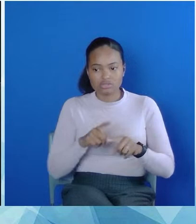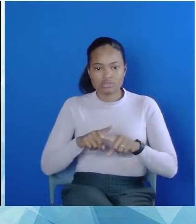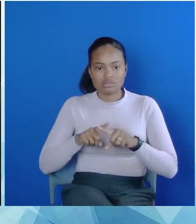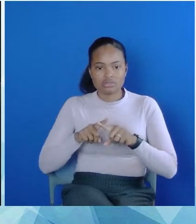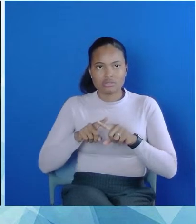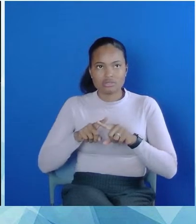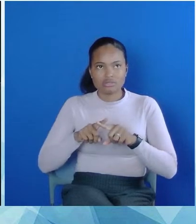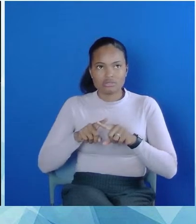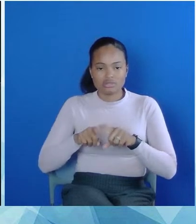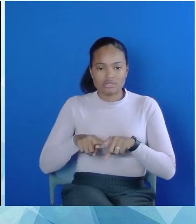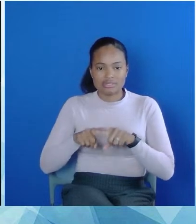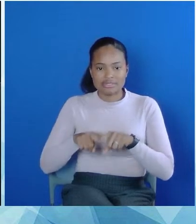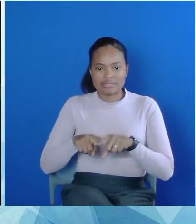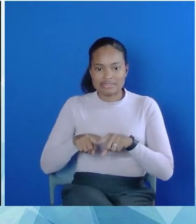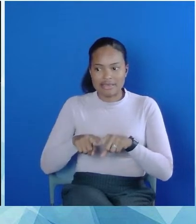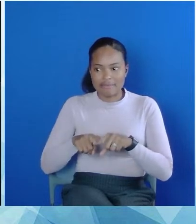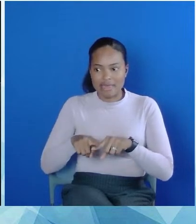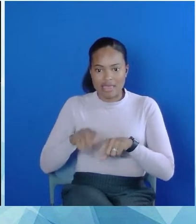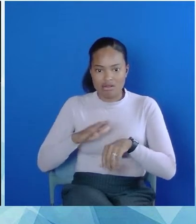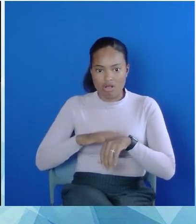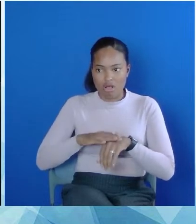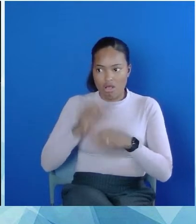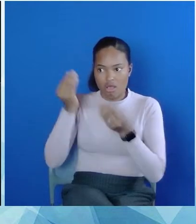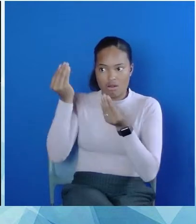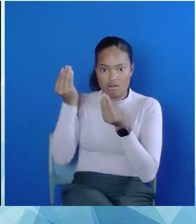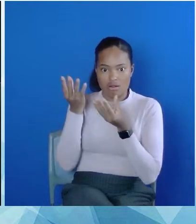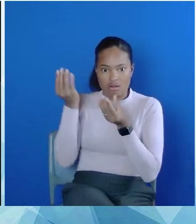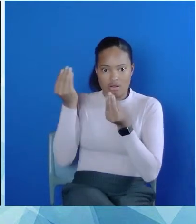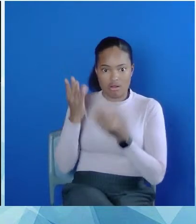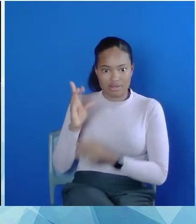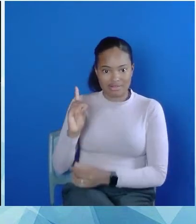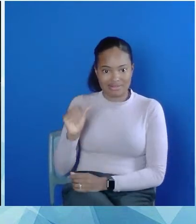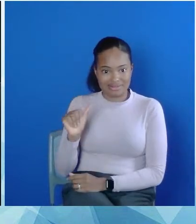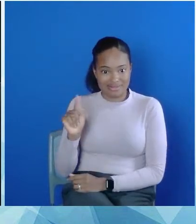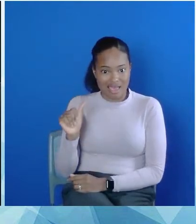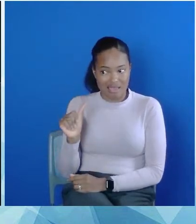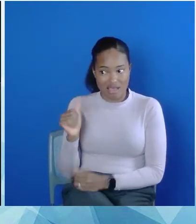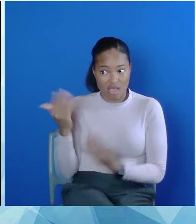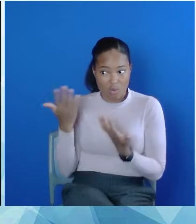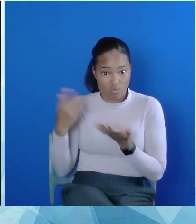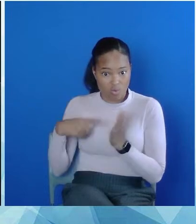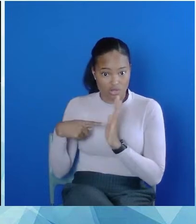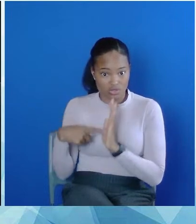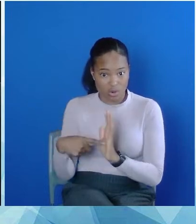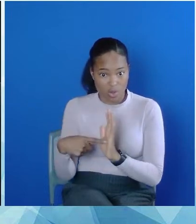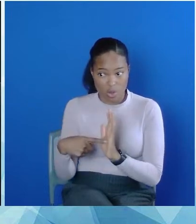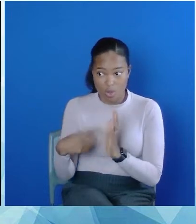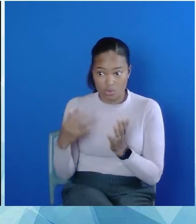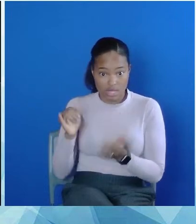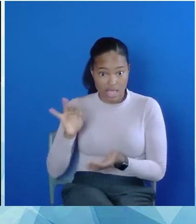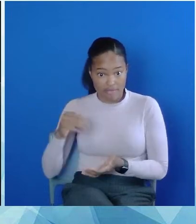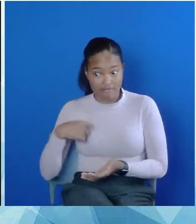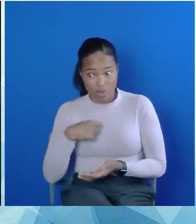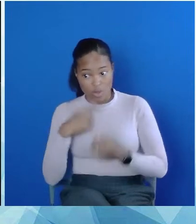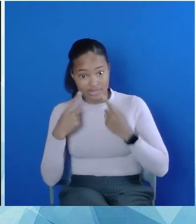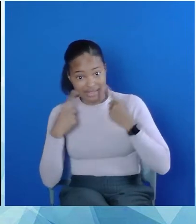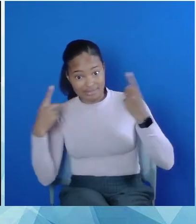depend on the data and what the data shows, whether or not we are